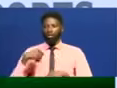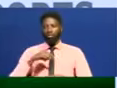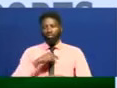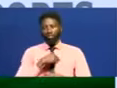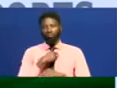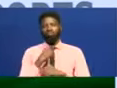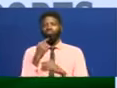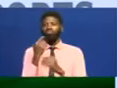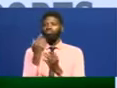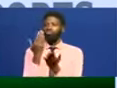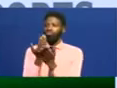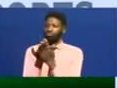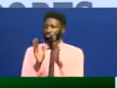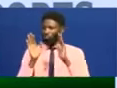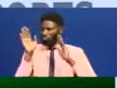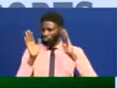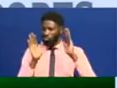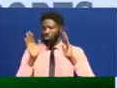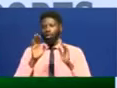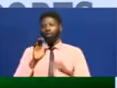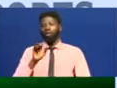jointly with Uganda and Tanzania.